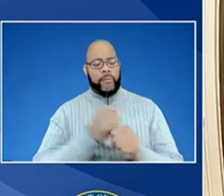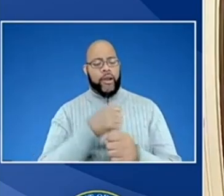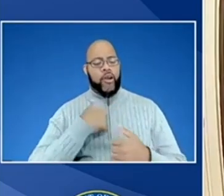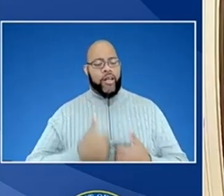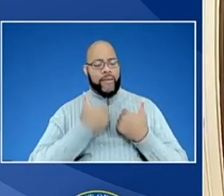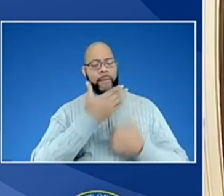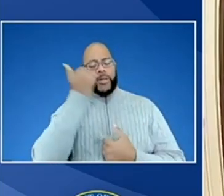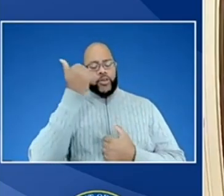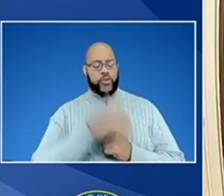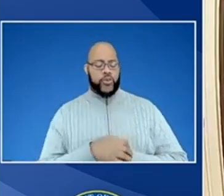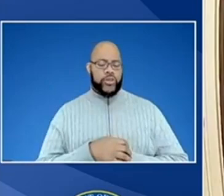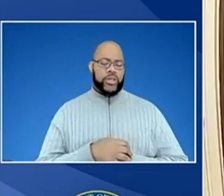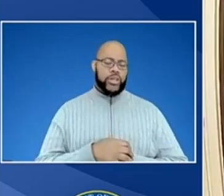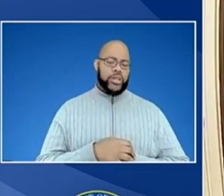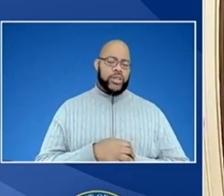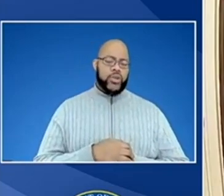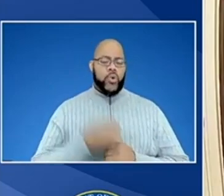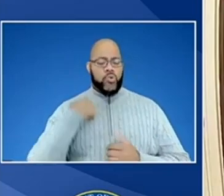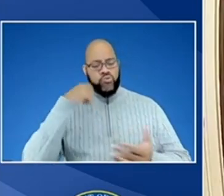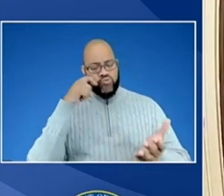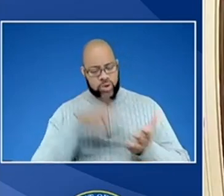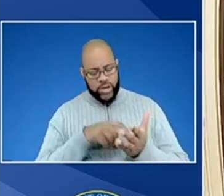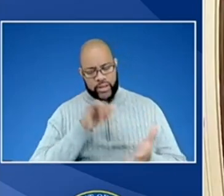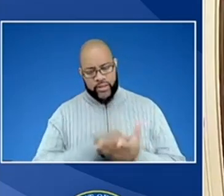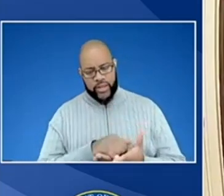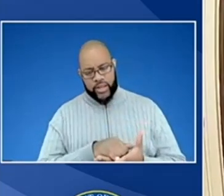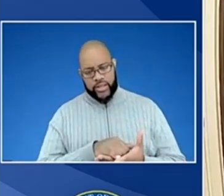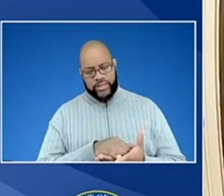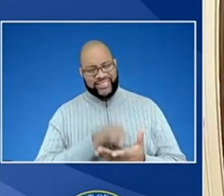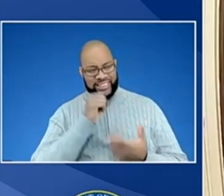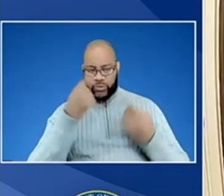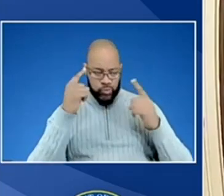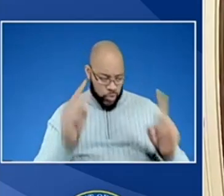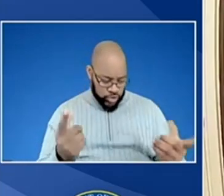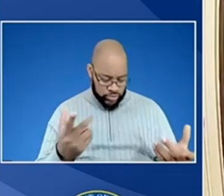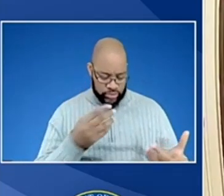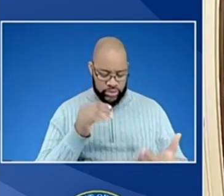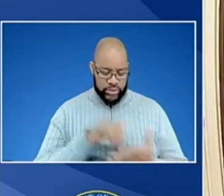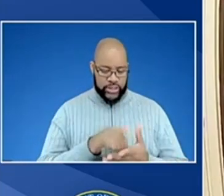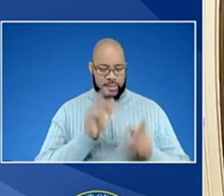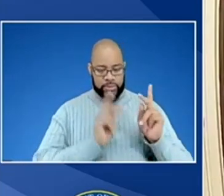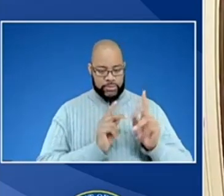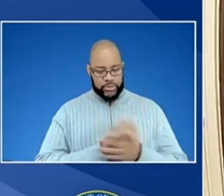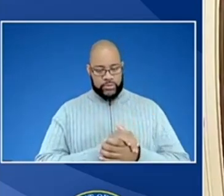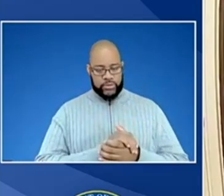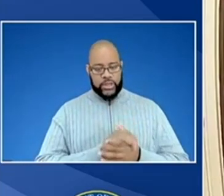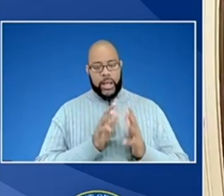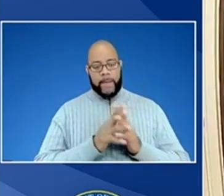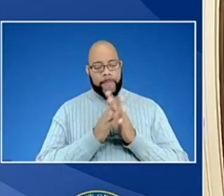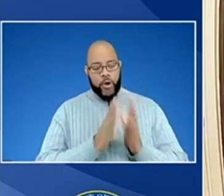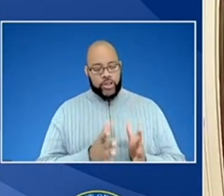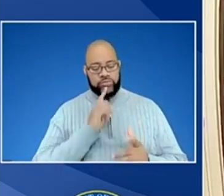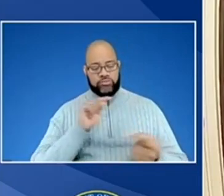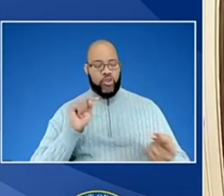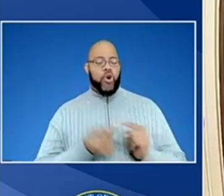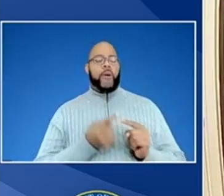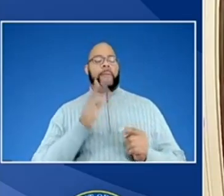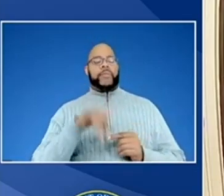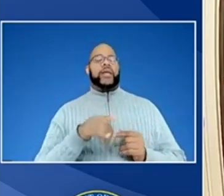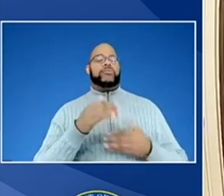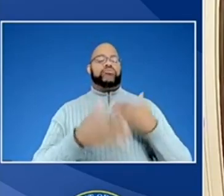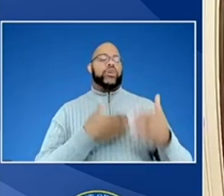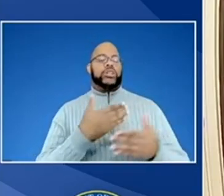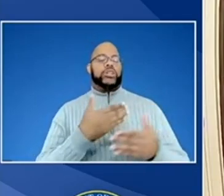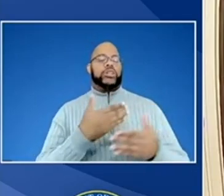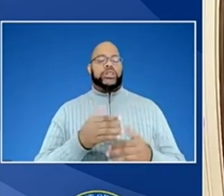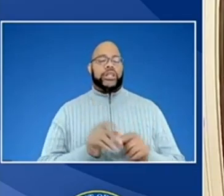better. We recognize that it hasn't worked, right? And that people, Americans, have been harmed by the process as a